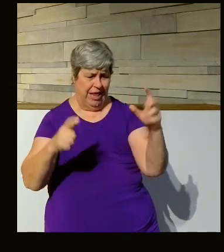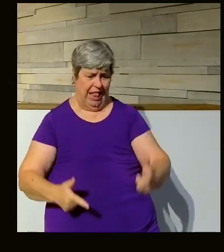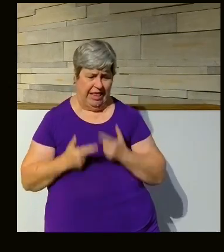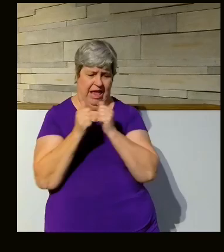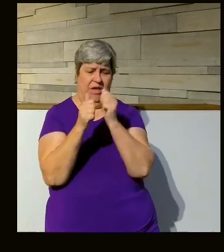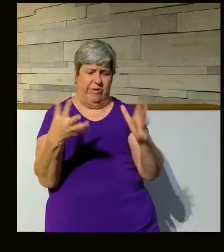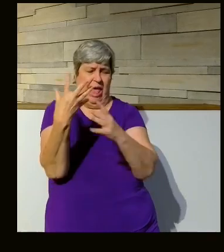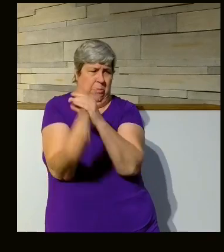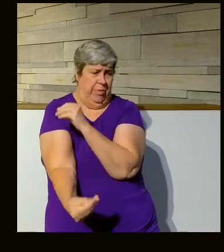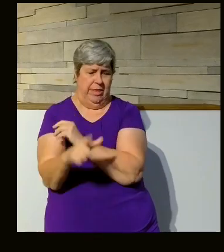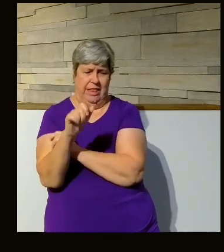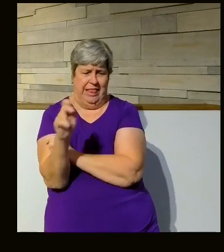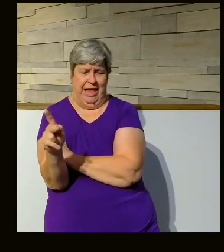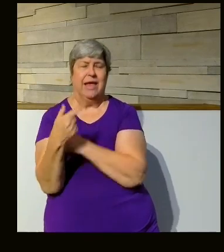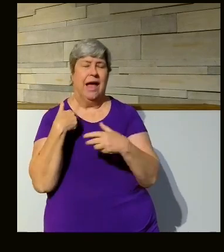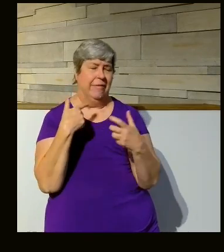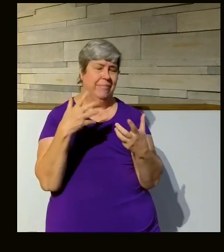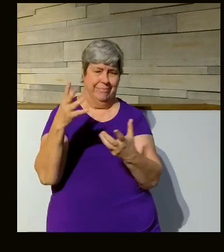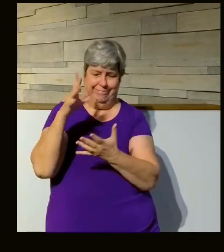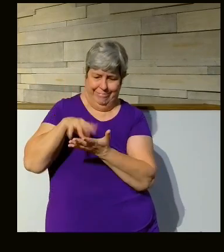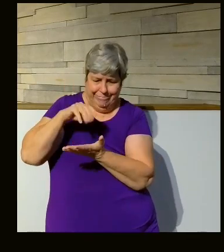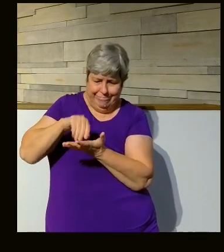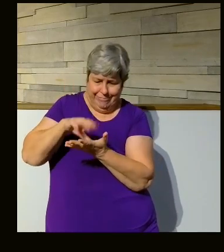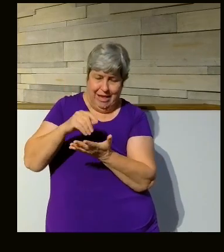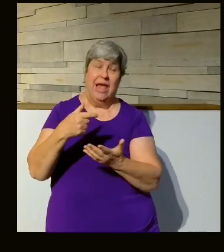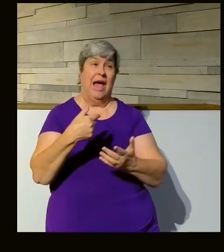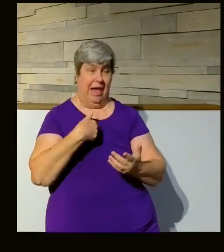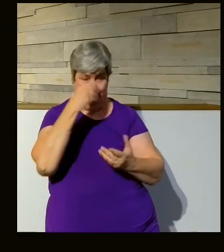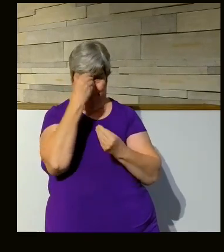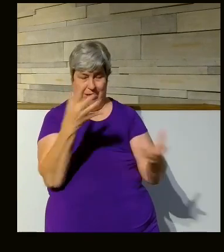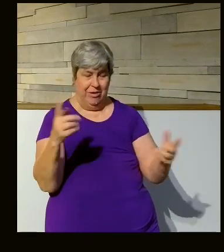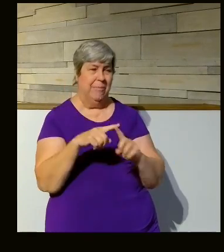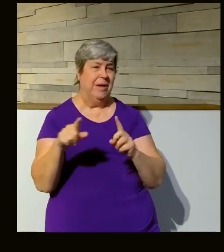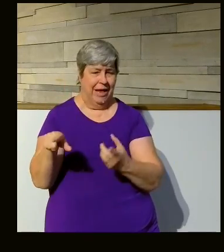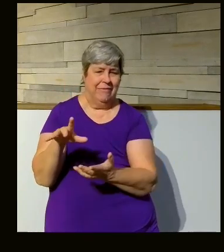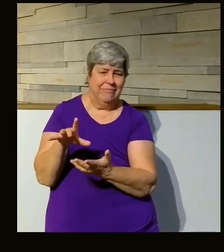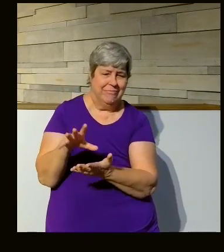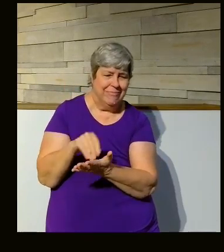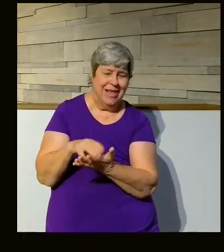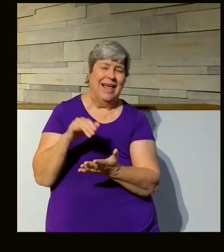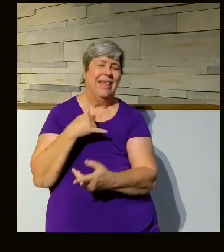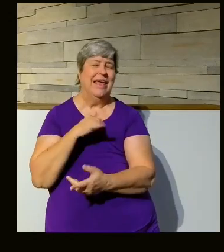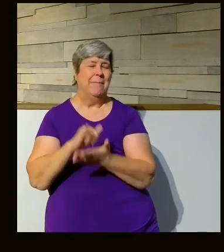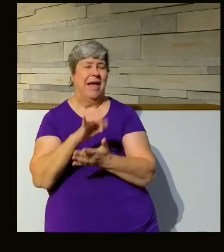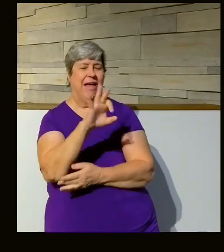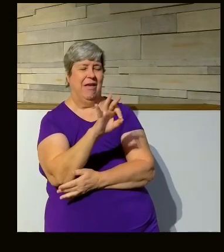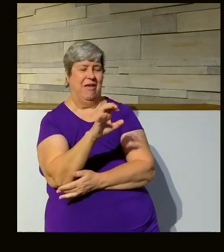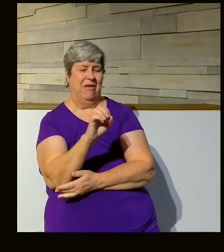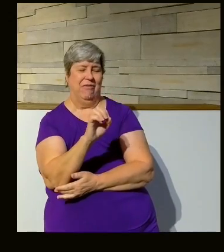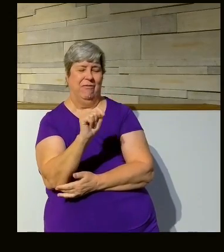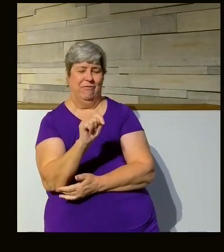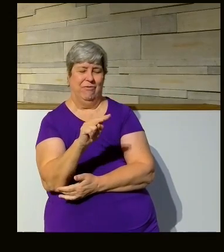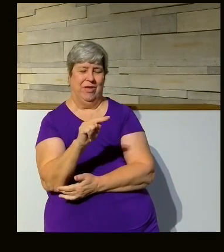processed it, and I'm going to be sharing that with you. And so it is, yeah, it's coming from me, but I've also want to, it's my footnote. That's what this is, all right? So that's what